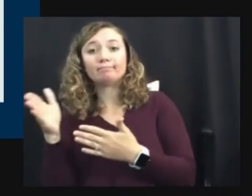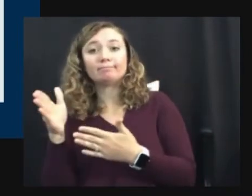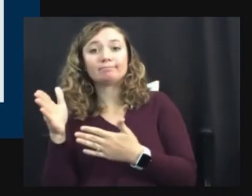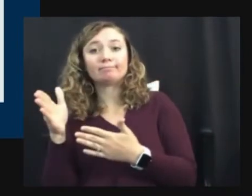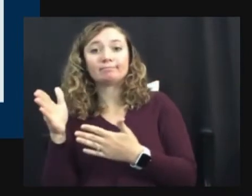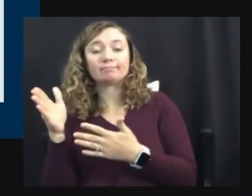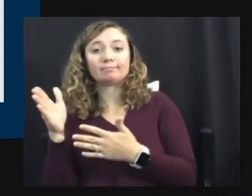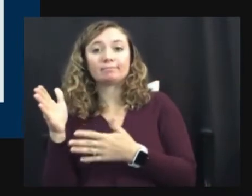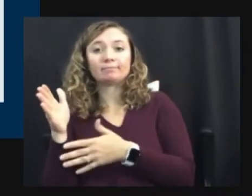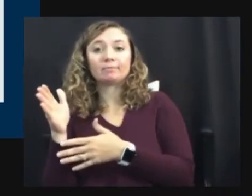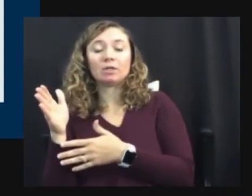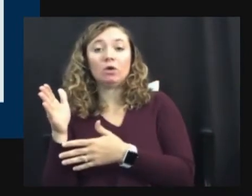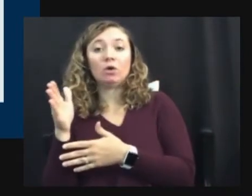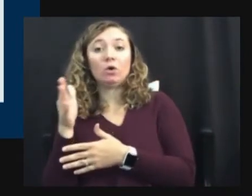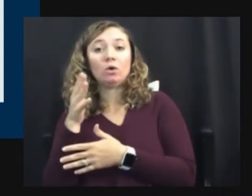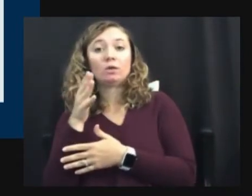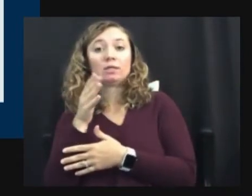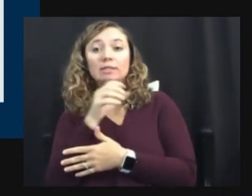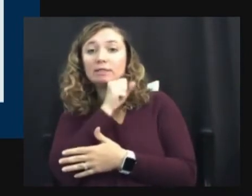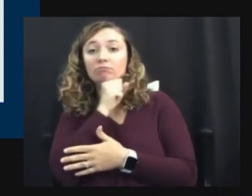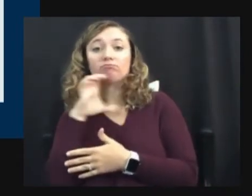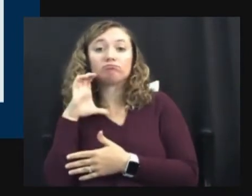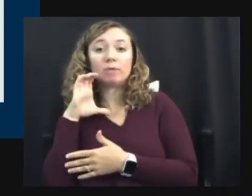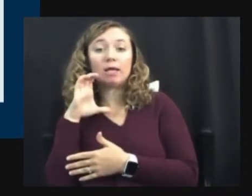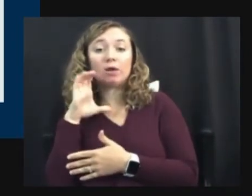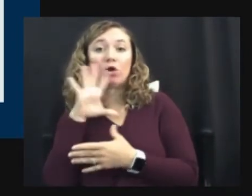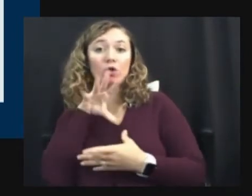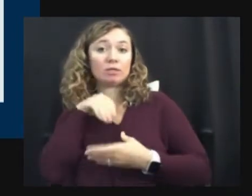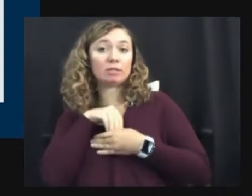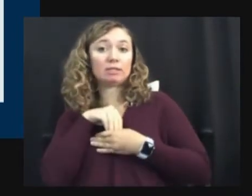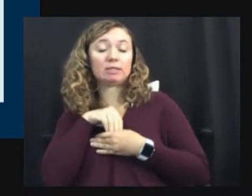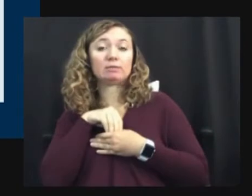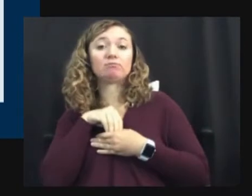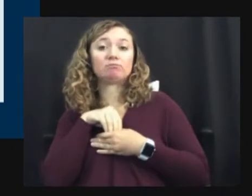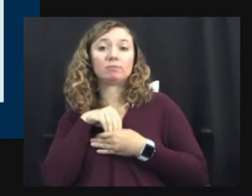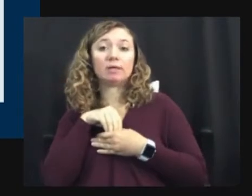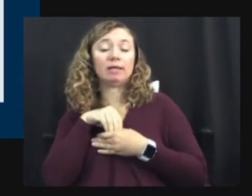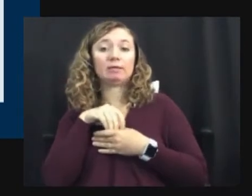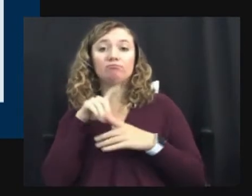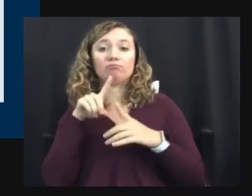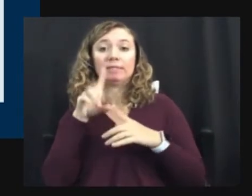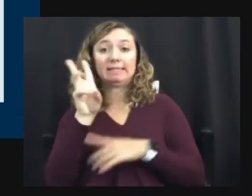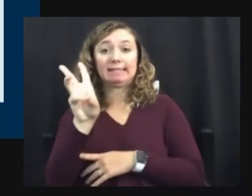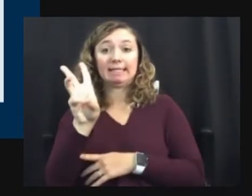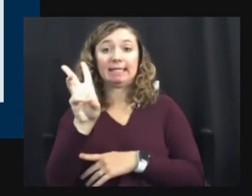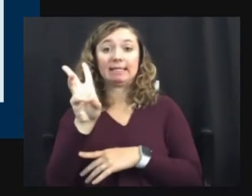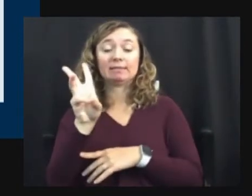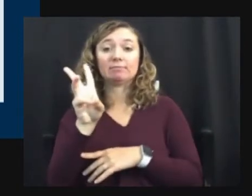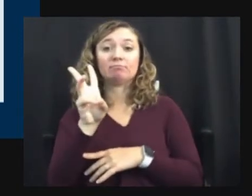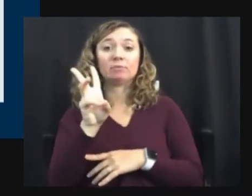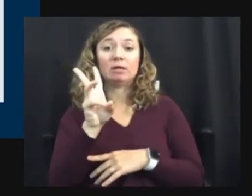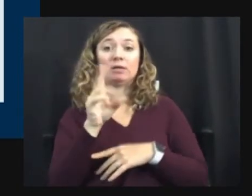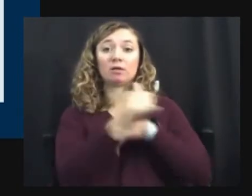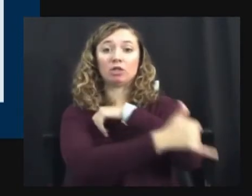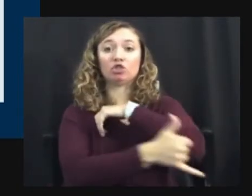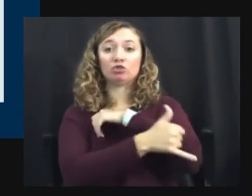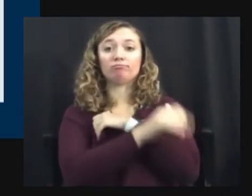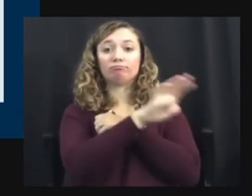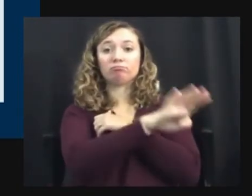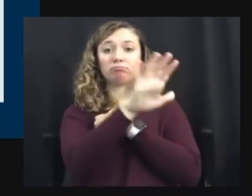seniors, autistic elders, and we're in 6 continents, and we are